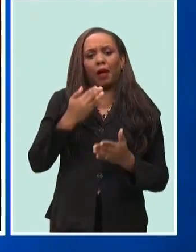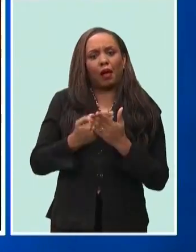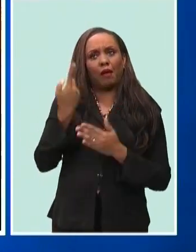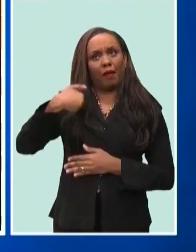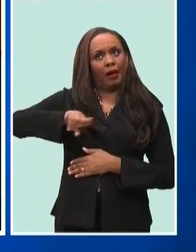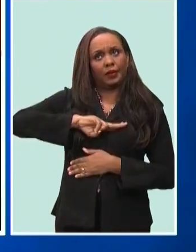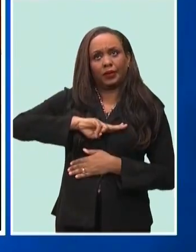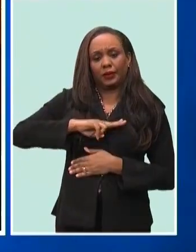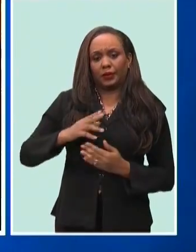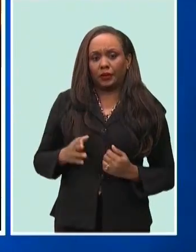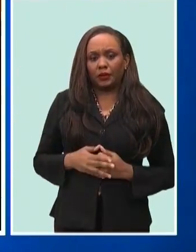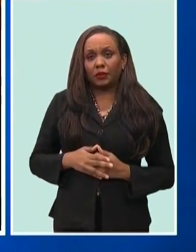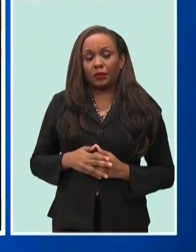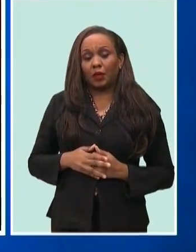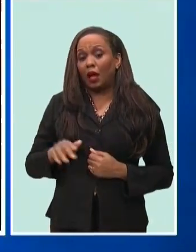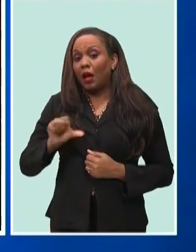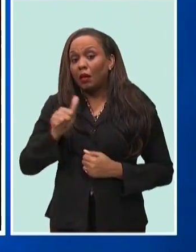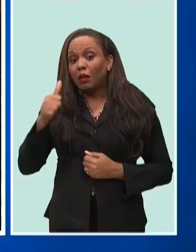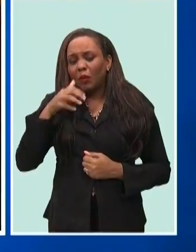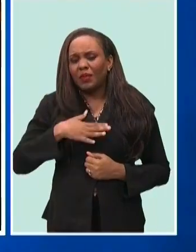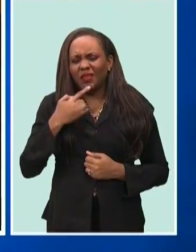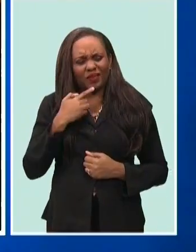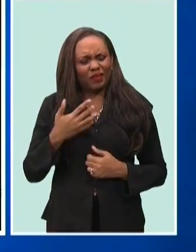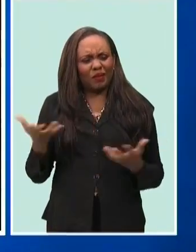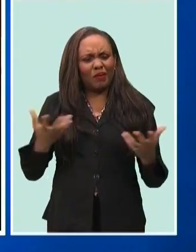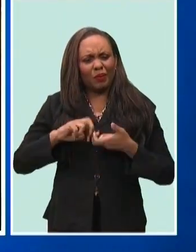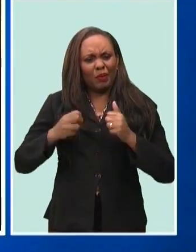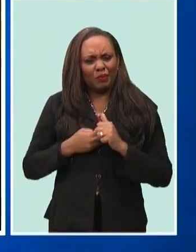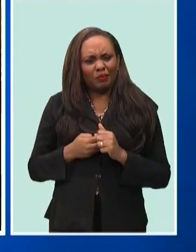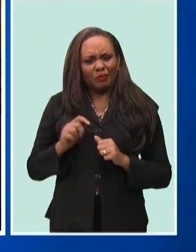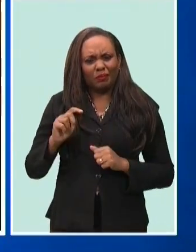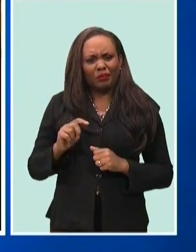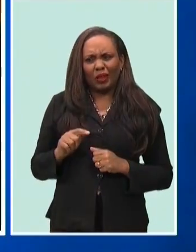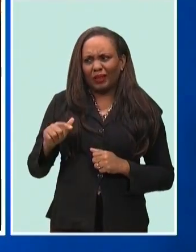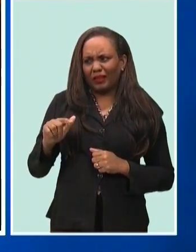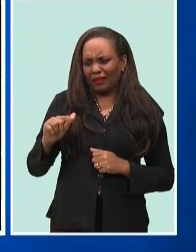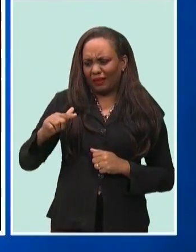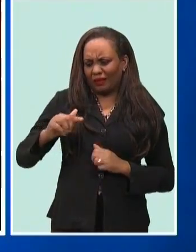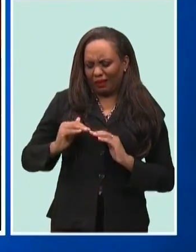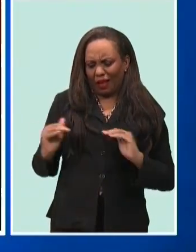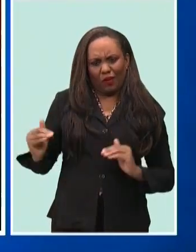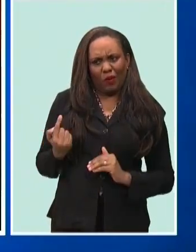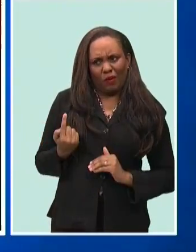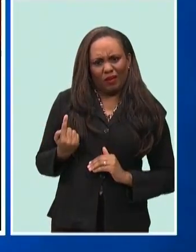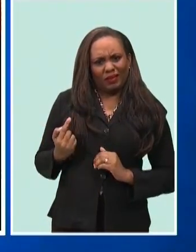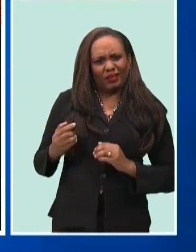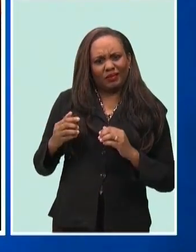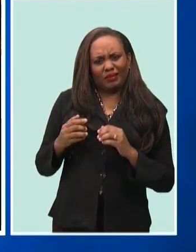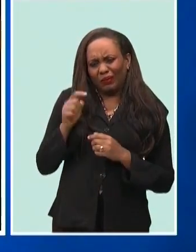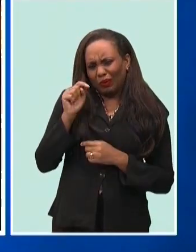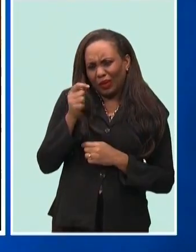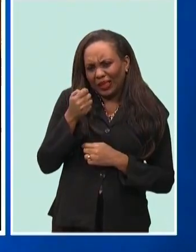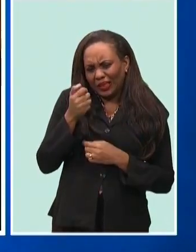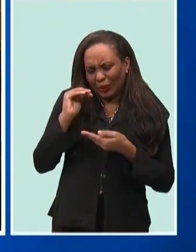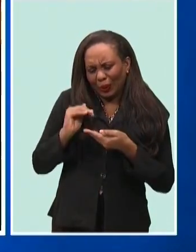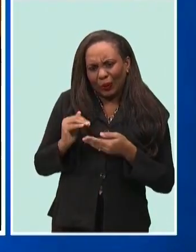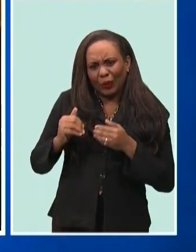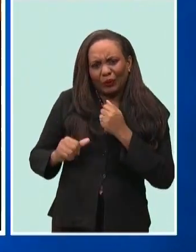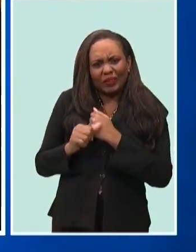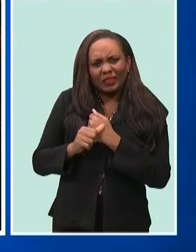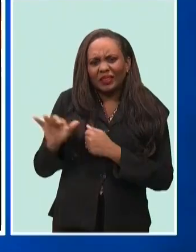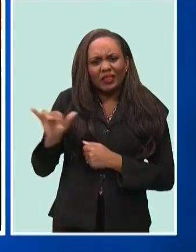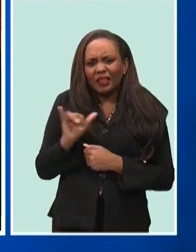Barbados. Deborah Moore wants to know why there's all the fuss. It's only a Level 1 advisory after all. She says the danger is no more than what you would expect